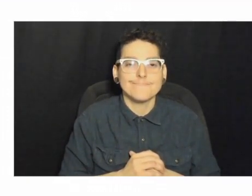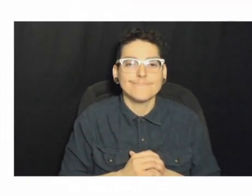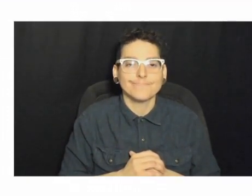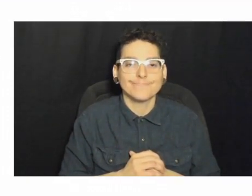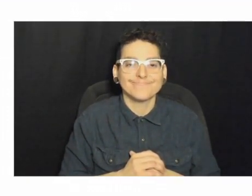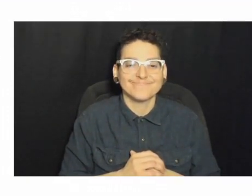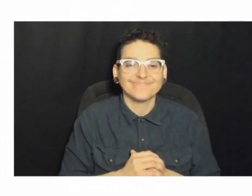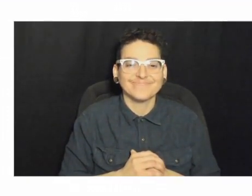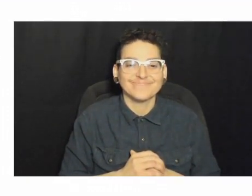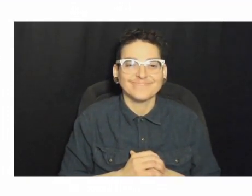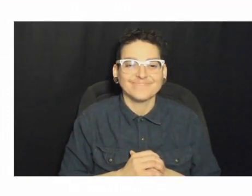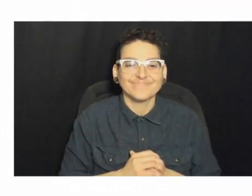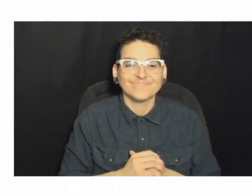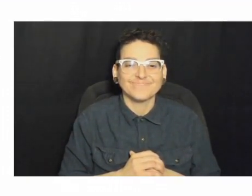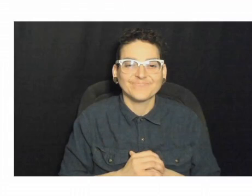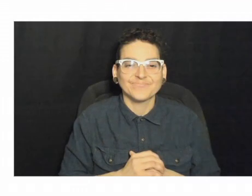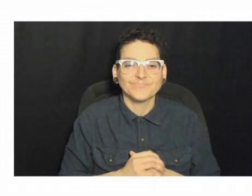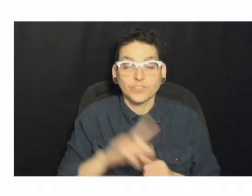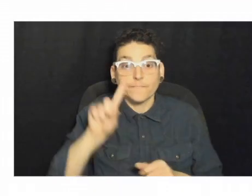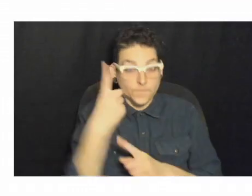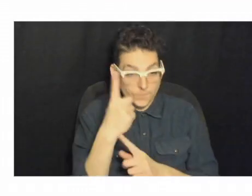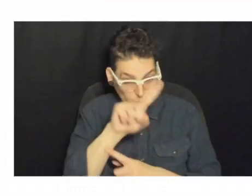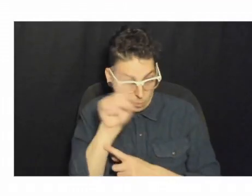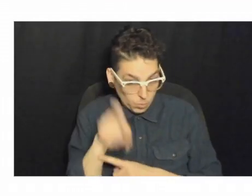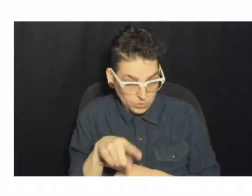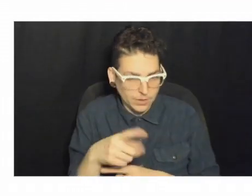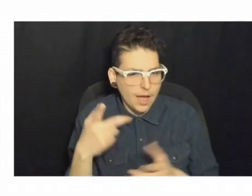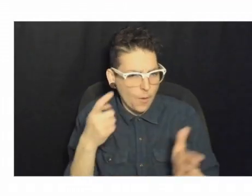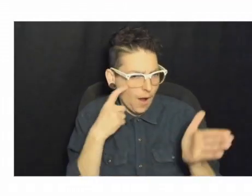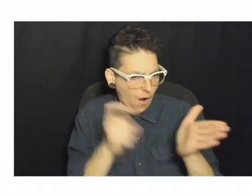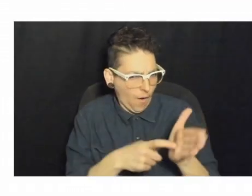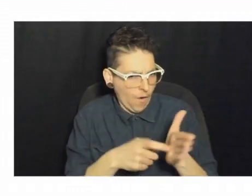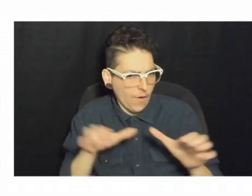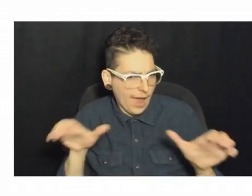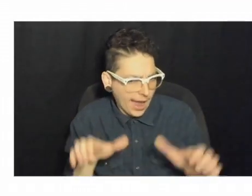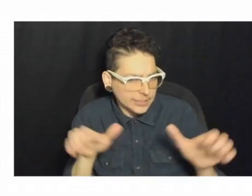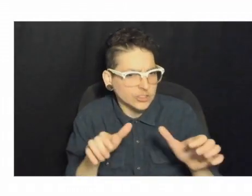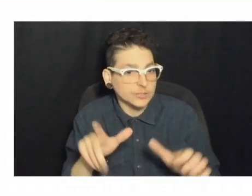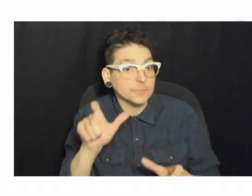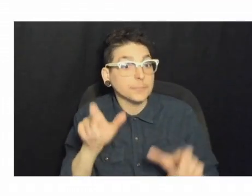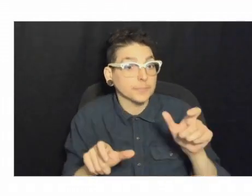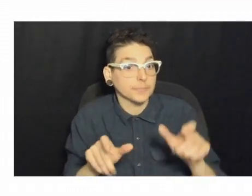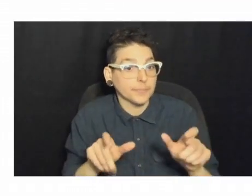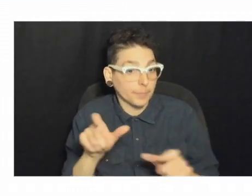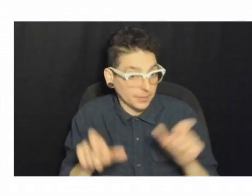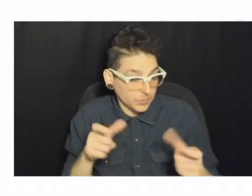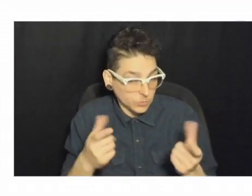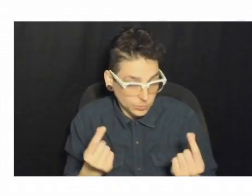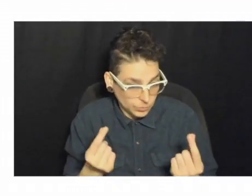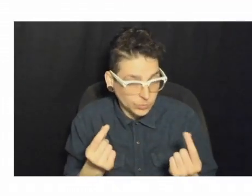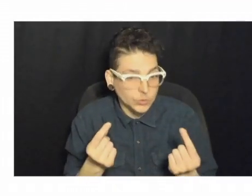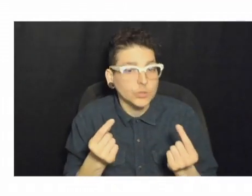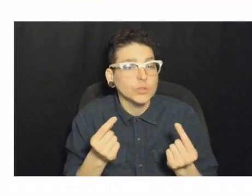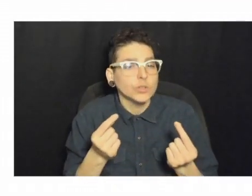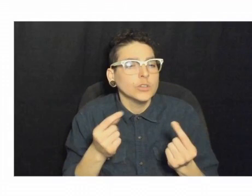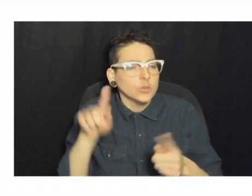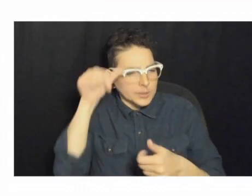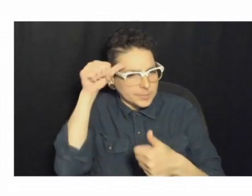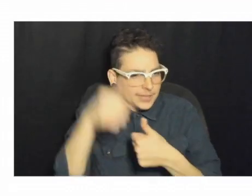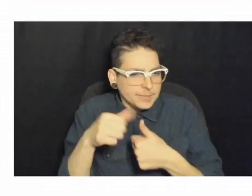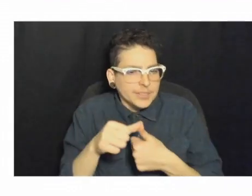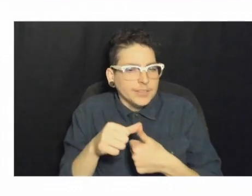could take. Just a reminder, when you're finished typing, please click away from your sticky note so